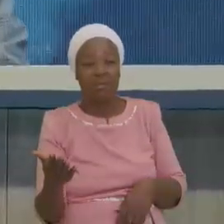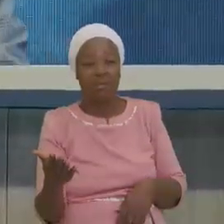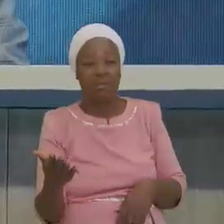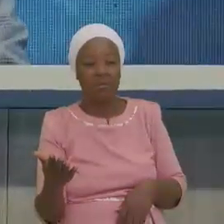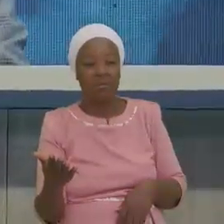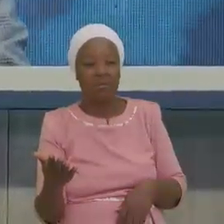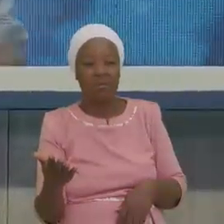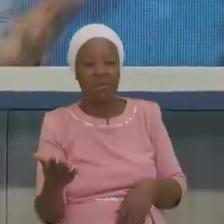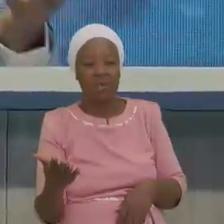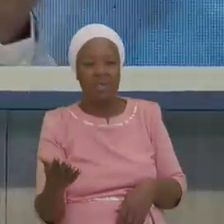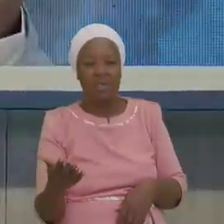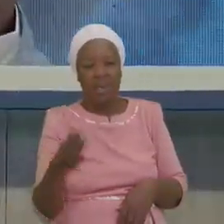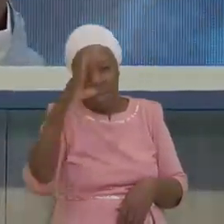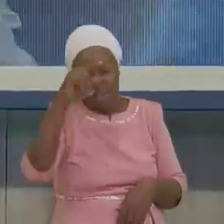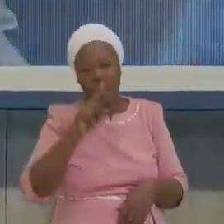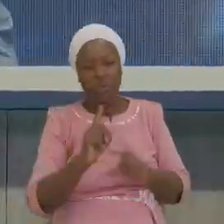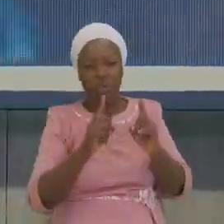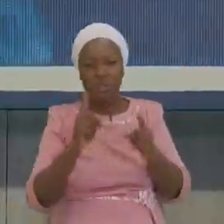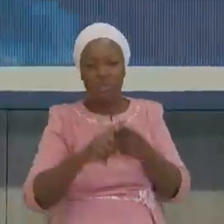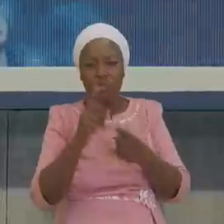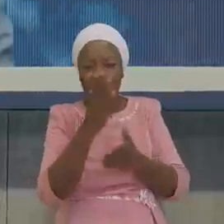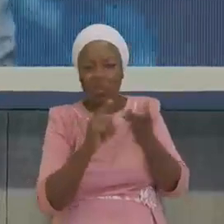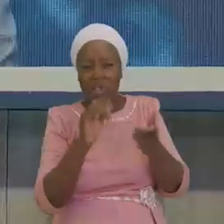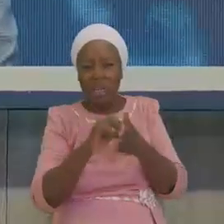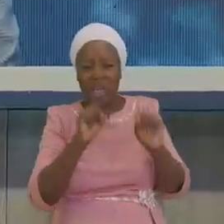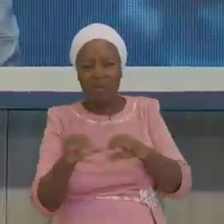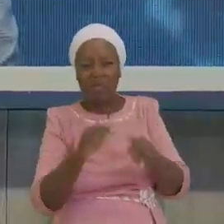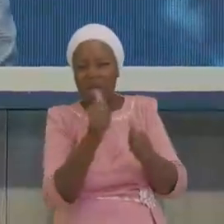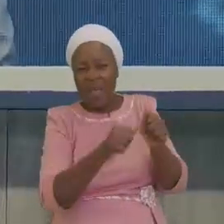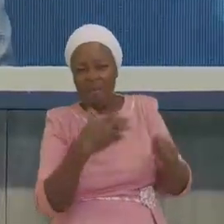it's talking to the one who can do everything.